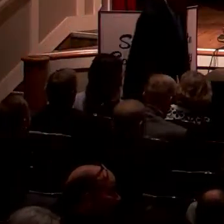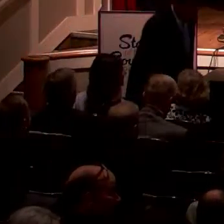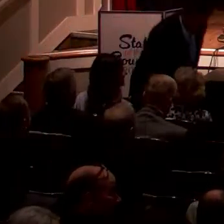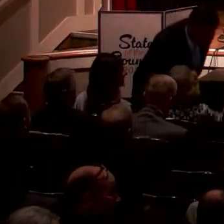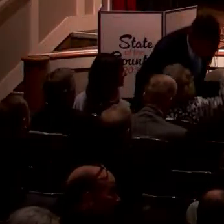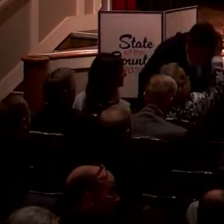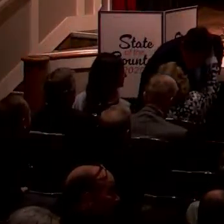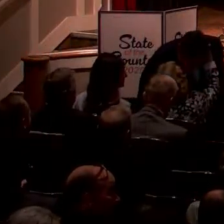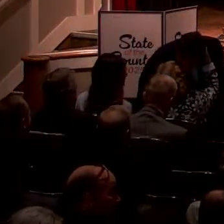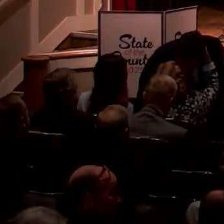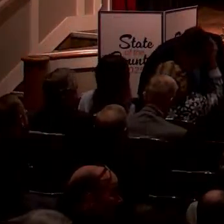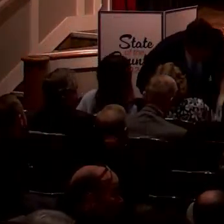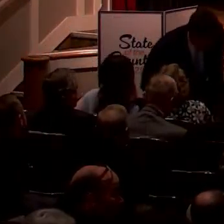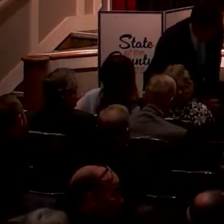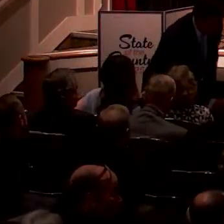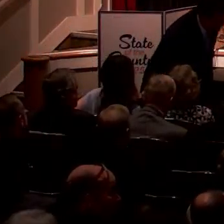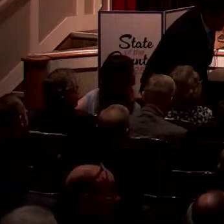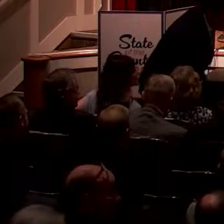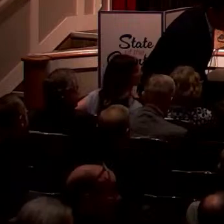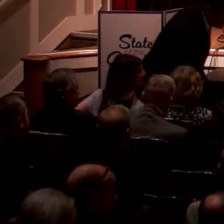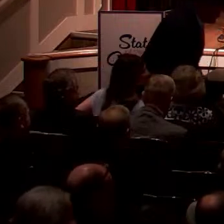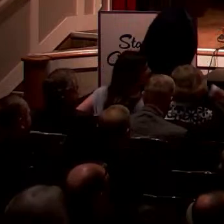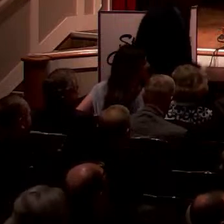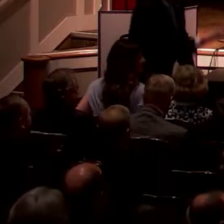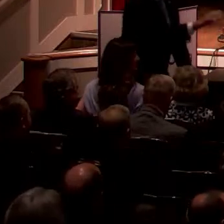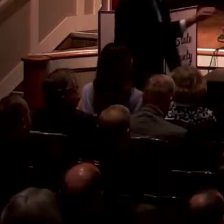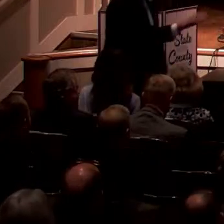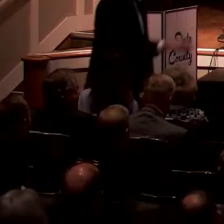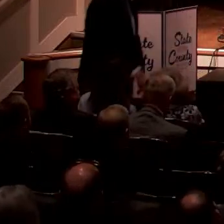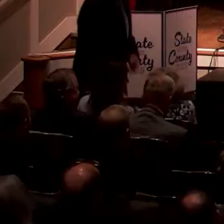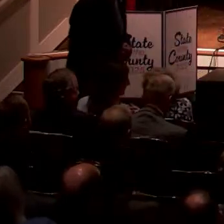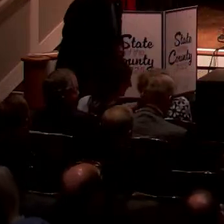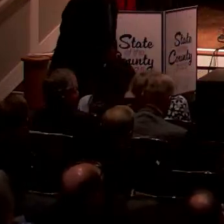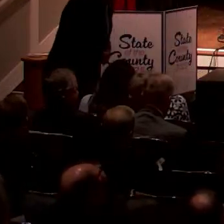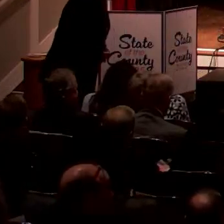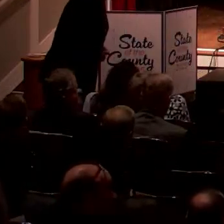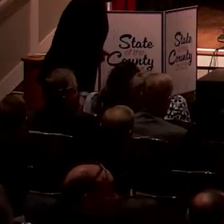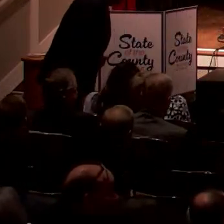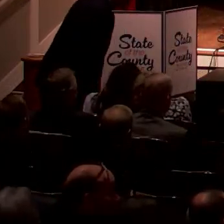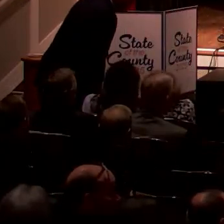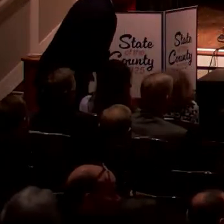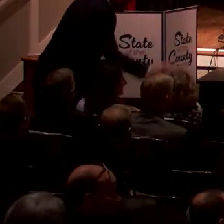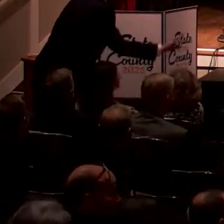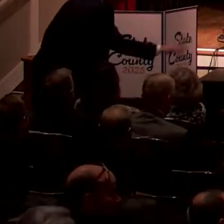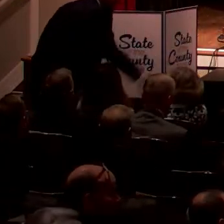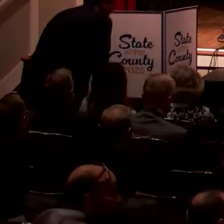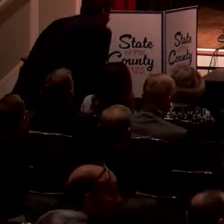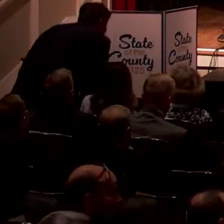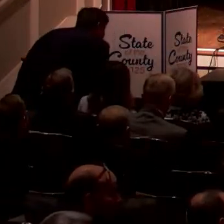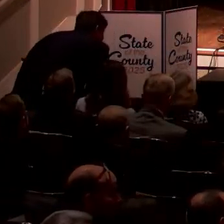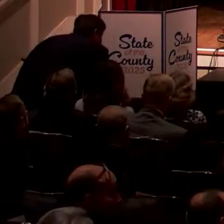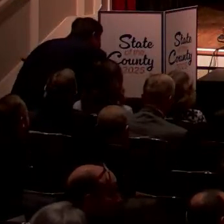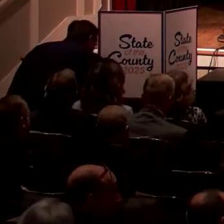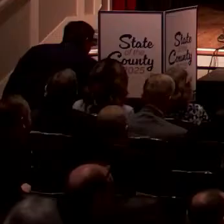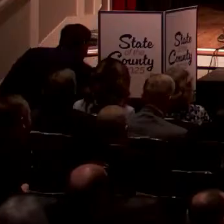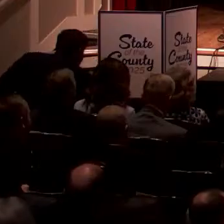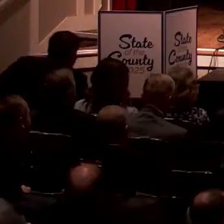Ladies and gentlemen, welcome to SUNY Erie for the 2025 State of the County Address.